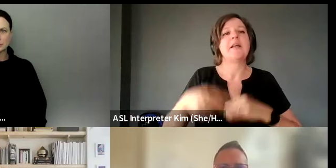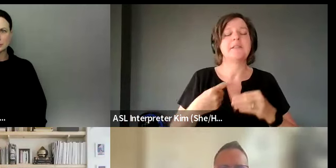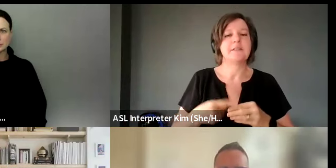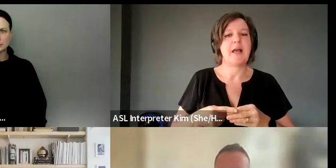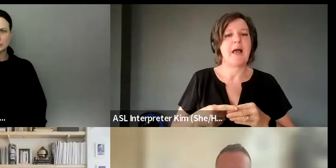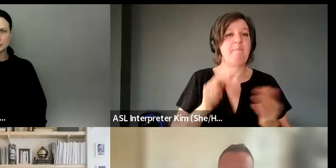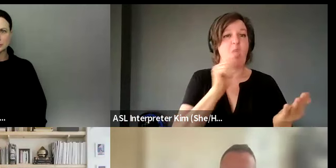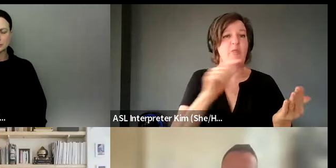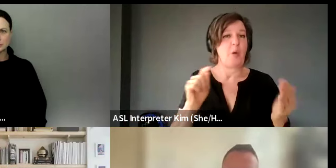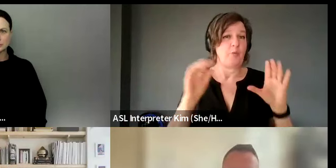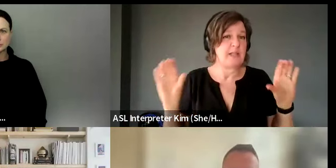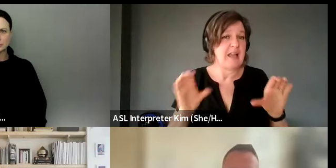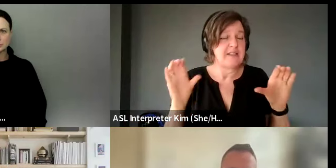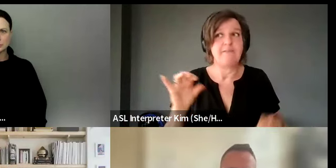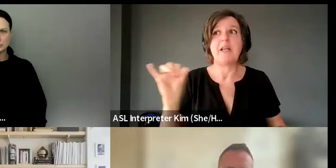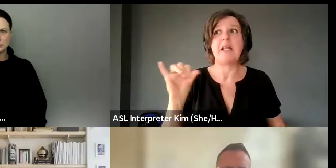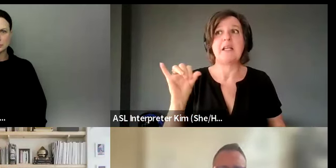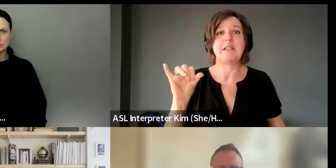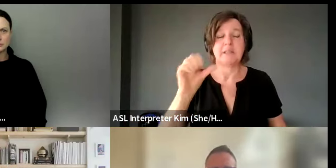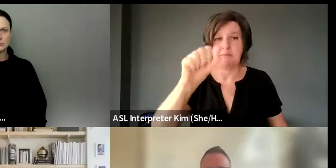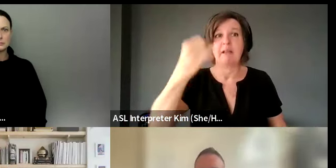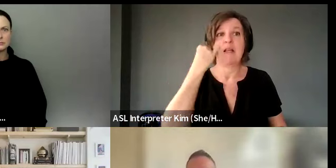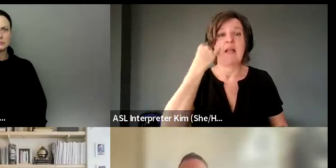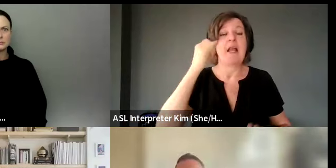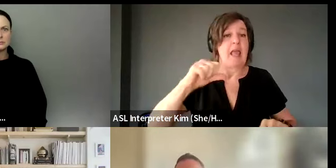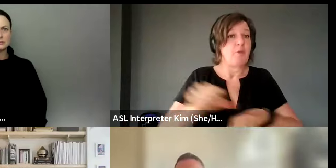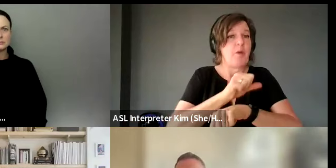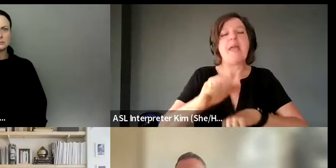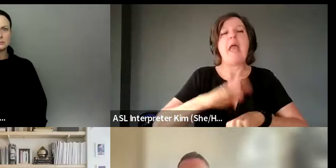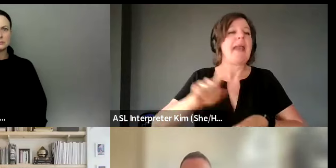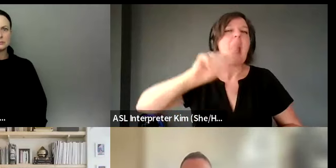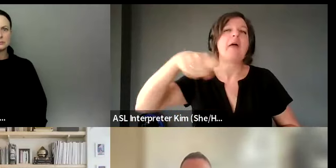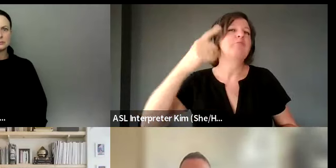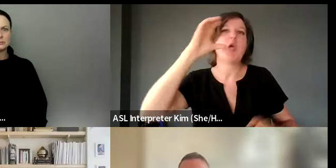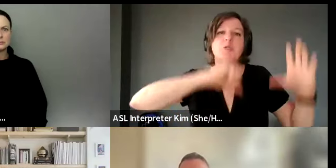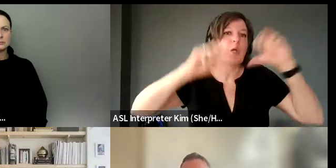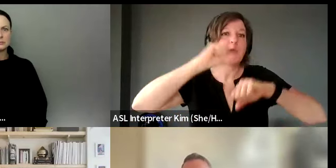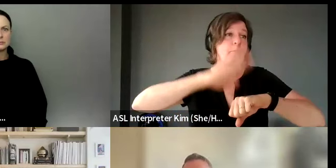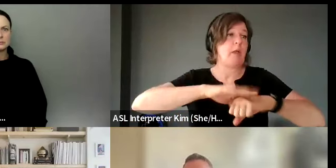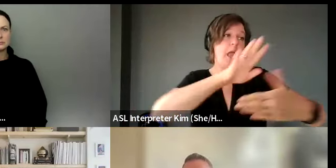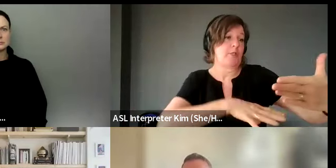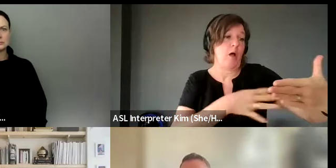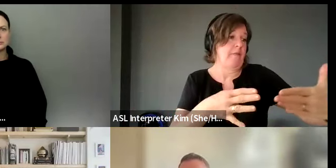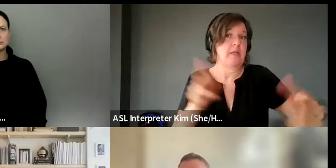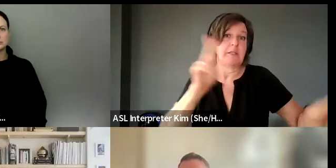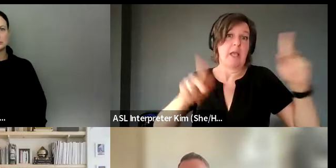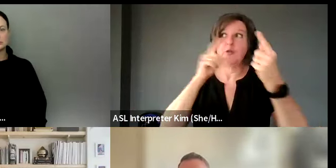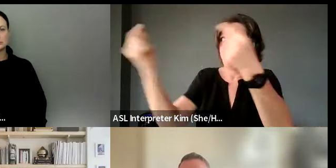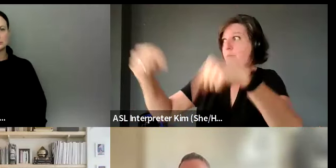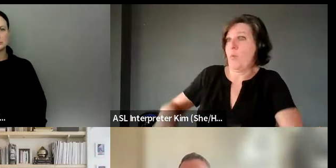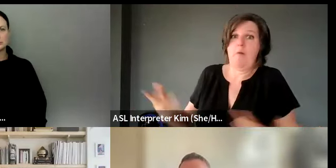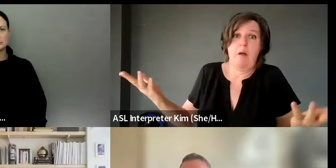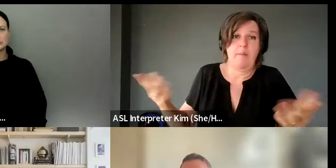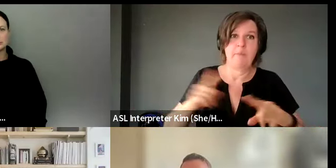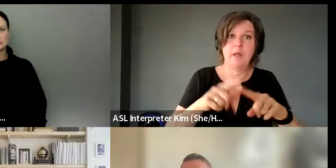those activities, like help, like, yeah, if we can work on it. Like, I was just assuming it's on the schedule and then people will just come, but there's so much stuff on the